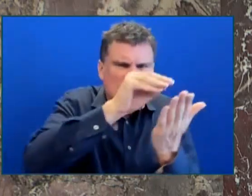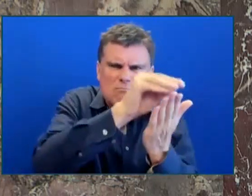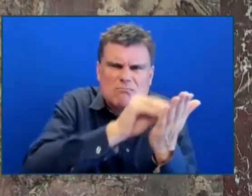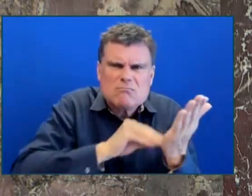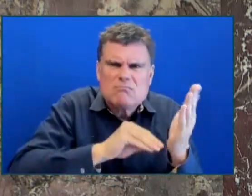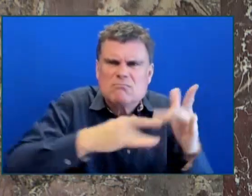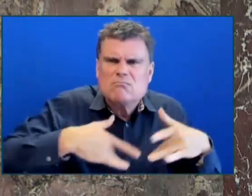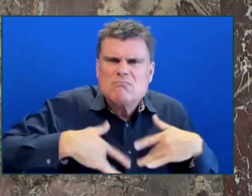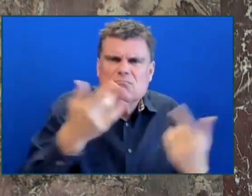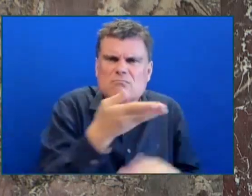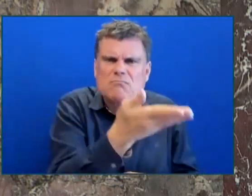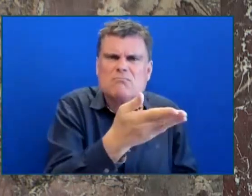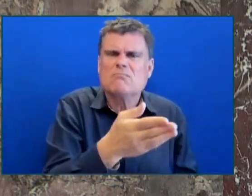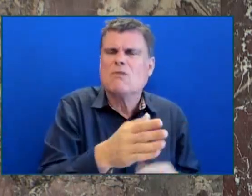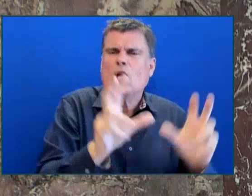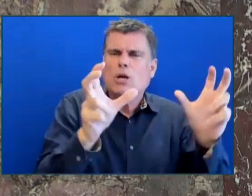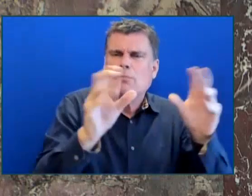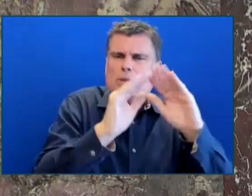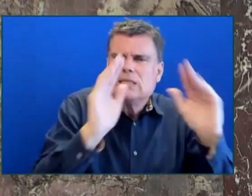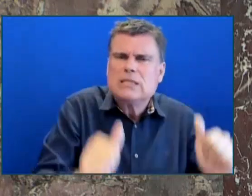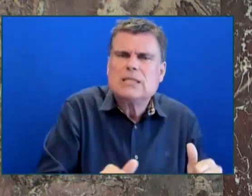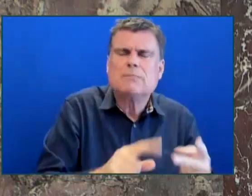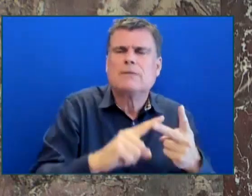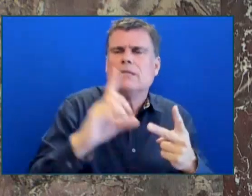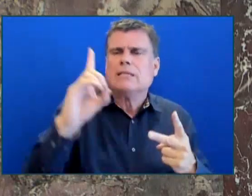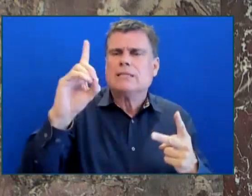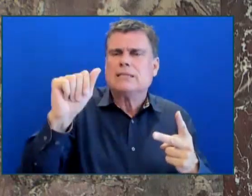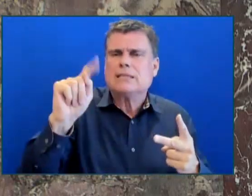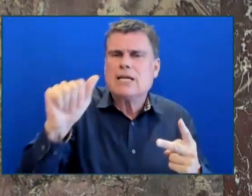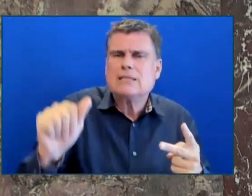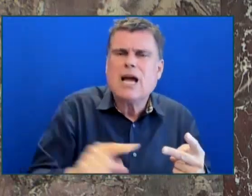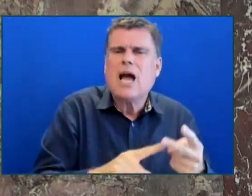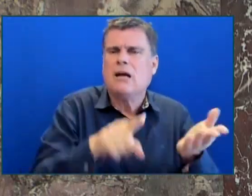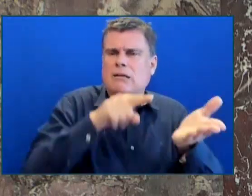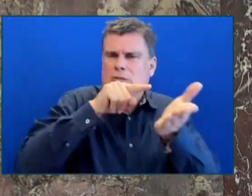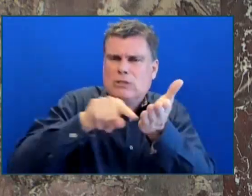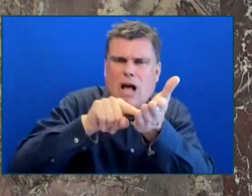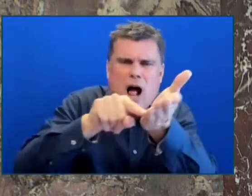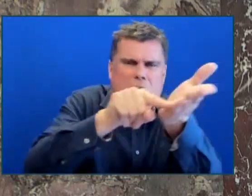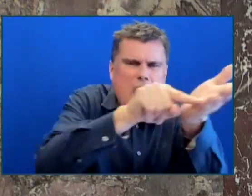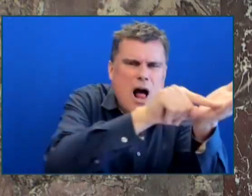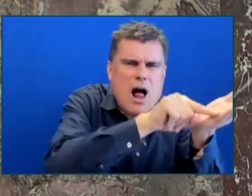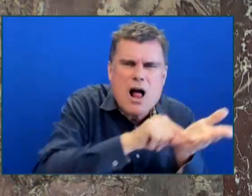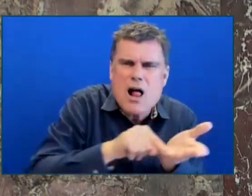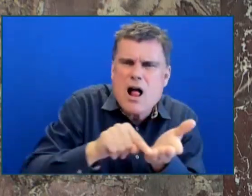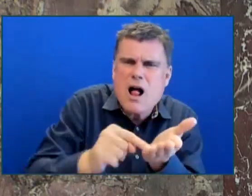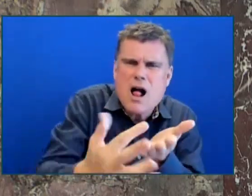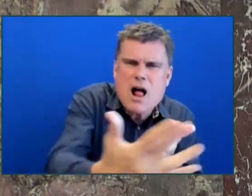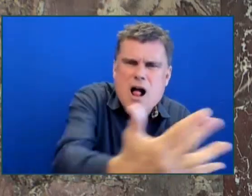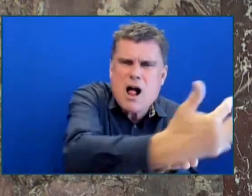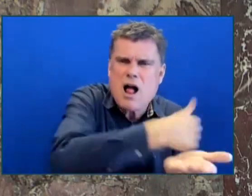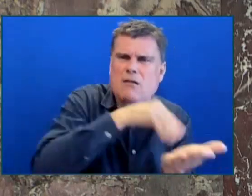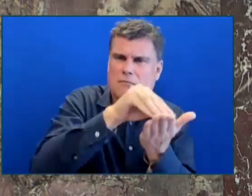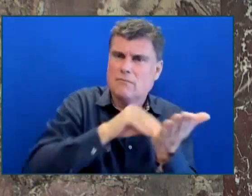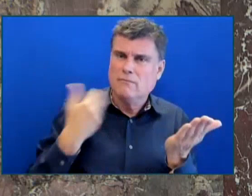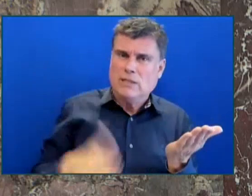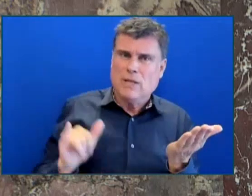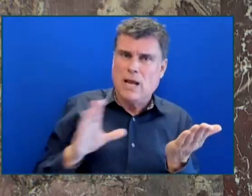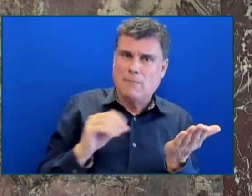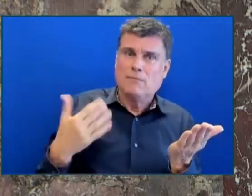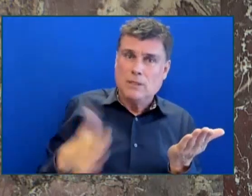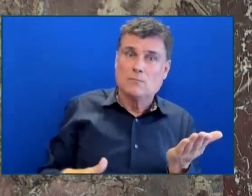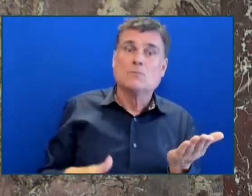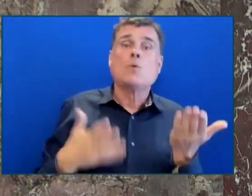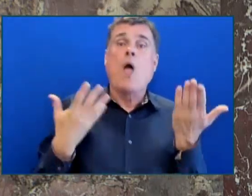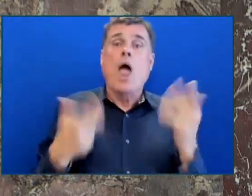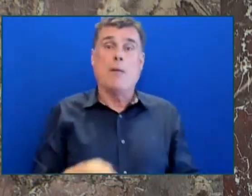it to this place. There is one point that the member and I do agree on, though, and that is that we are in a housing crisis. And we need to act quickly. We need to build housing